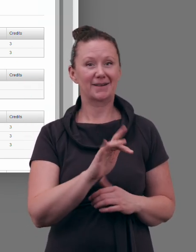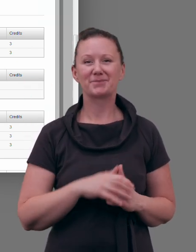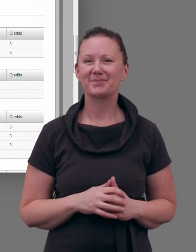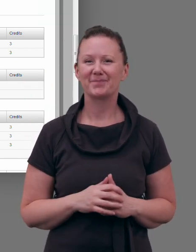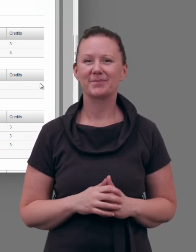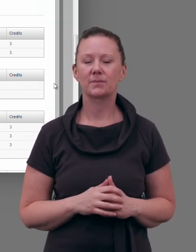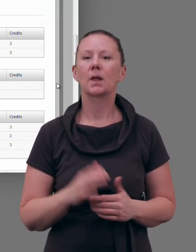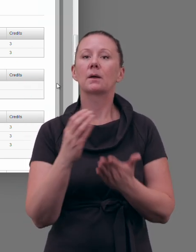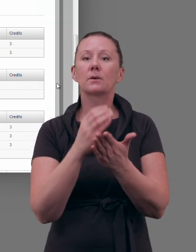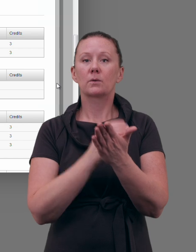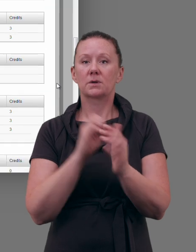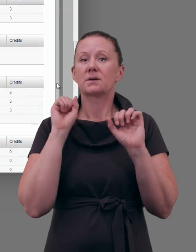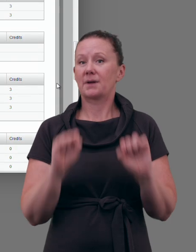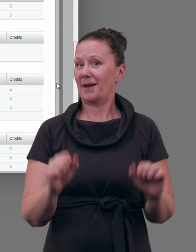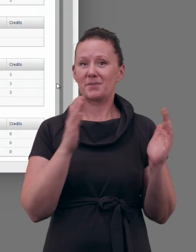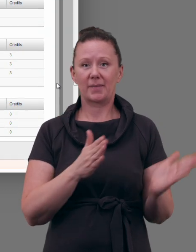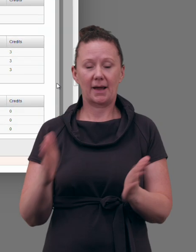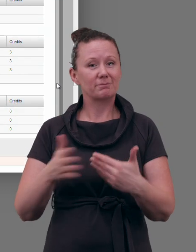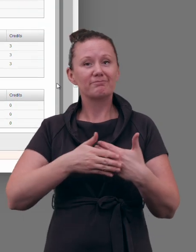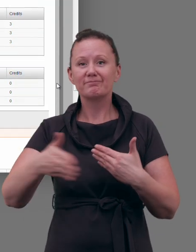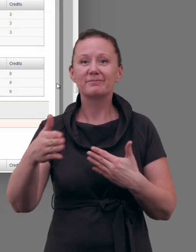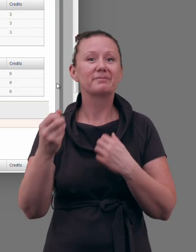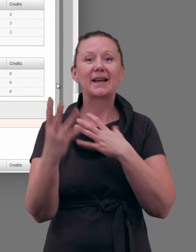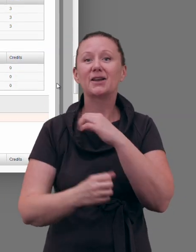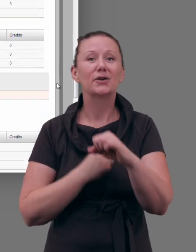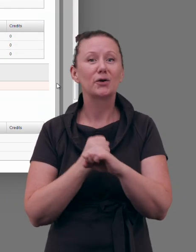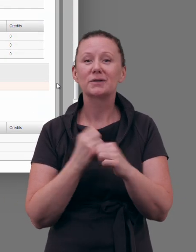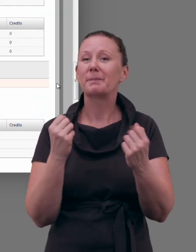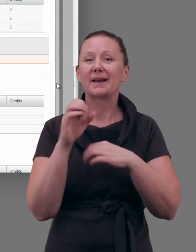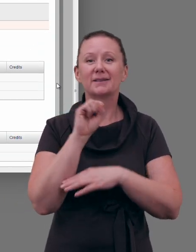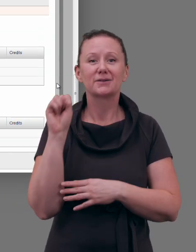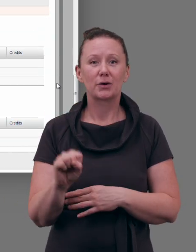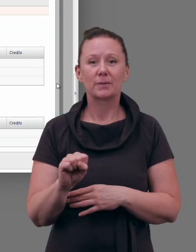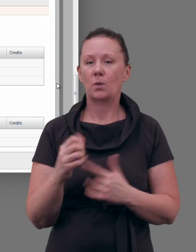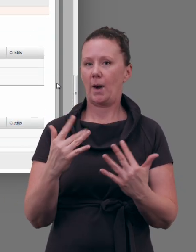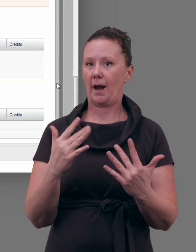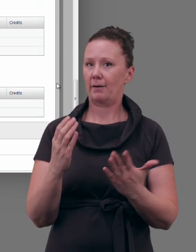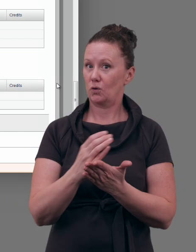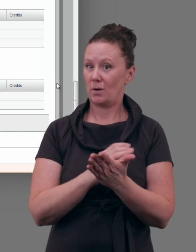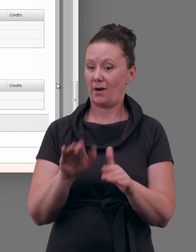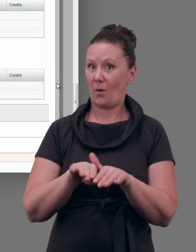Courses can be planned out over multiple terms and years. Once sections are available, you can plan the date and time for your course.